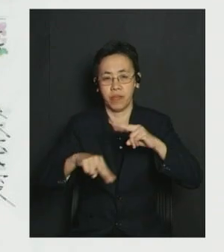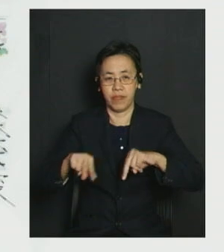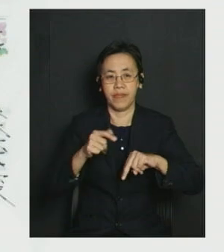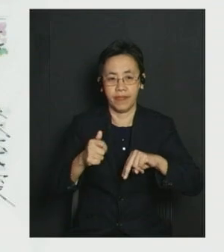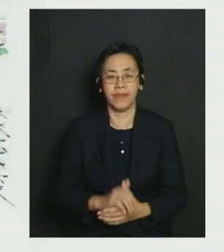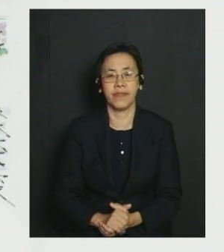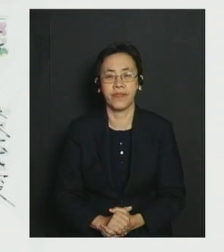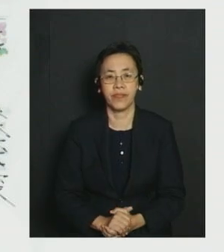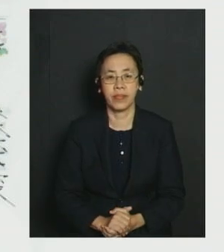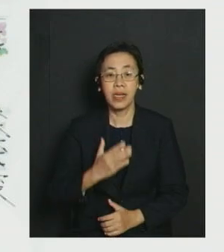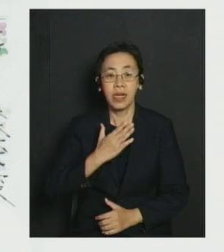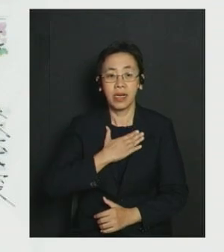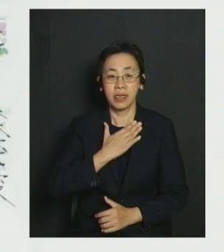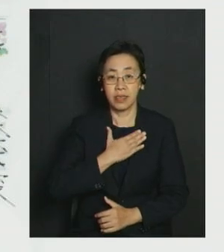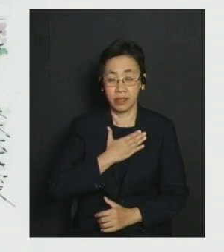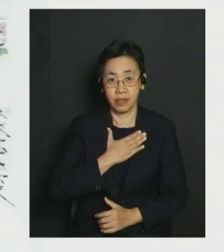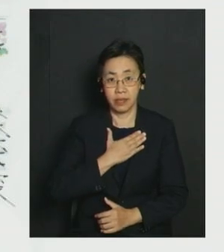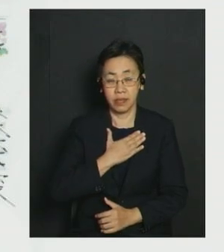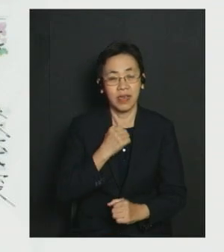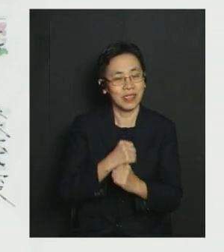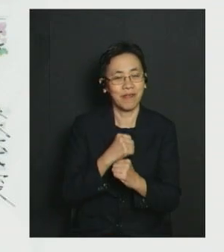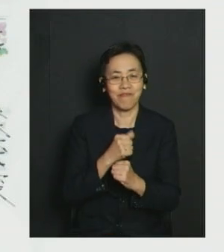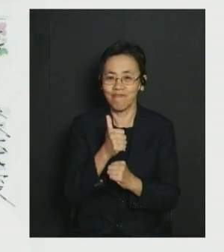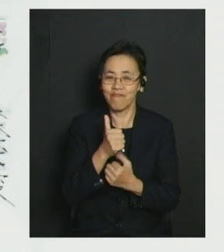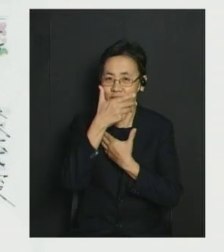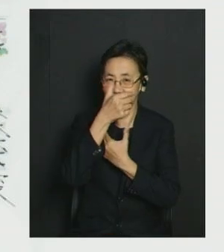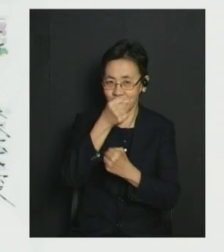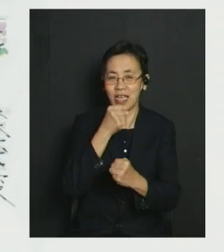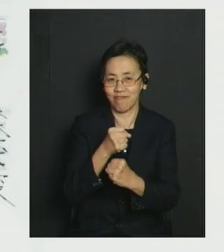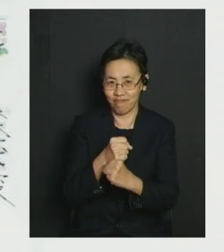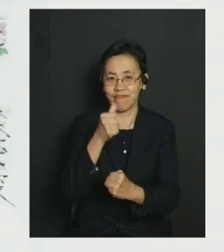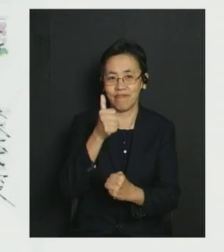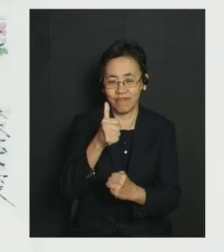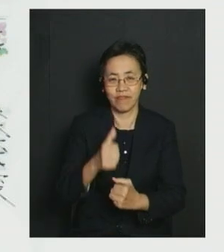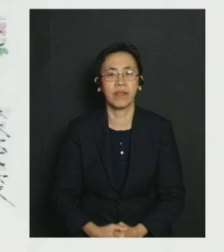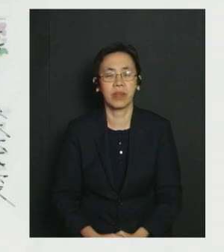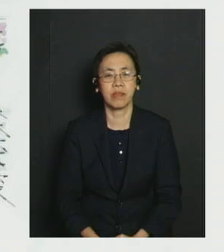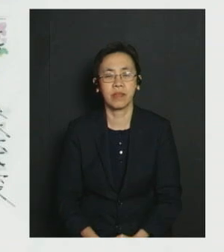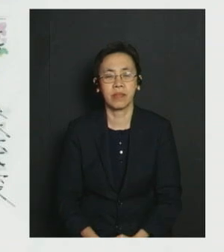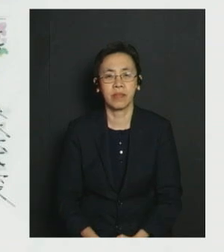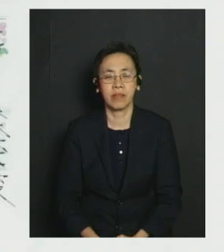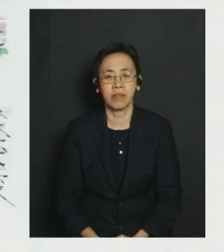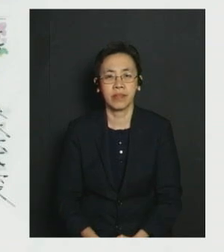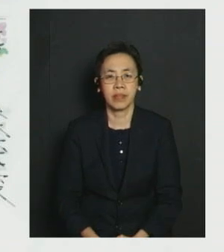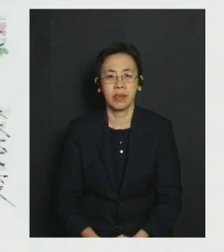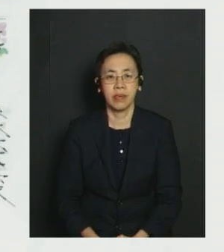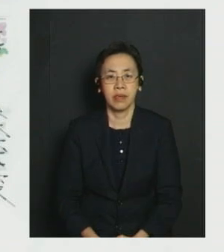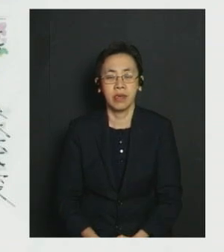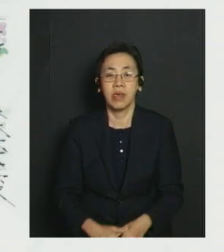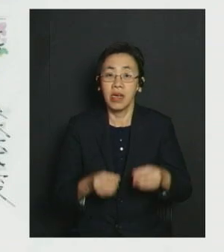interesting edge, looking at transparency. You know, what sort of window, percentage of transparency can you actually engage and